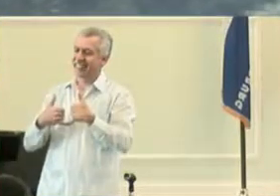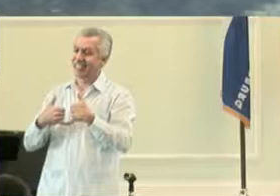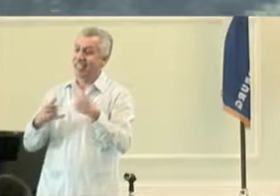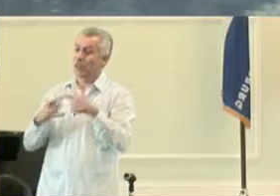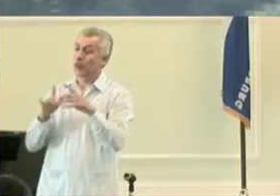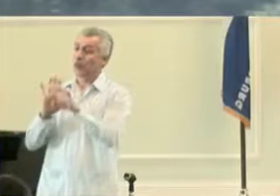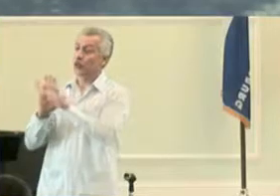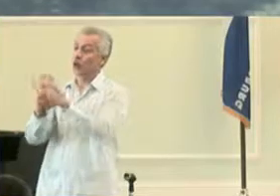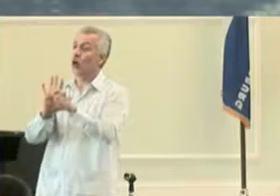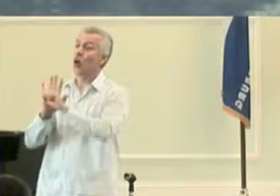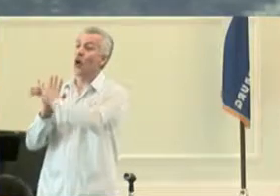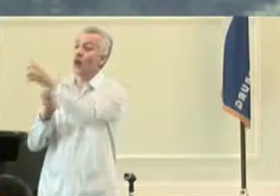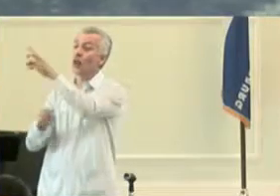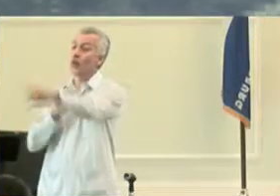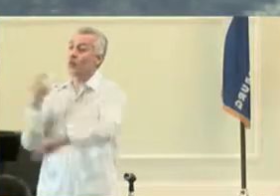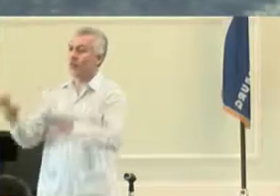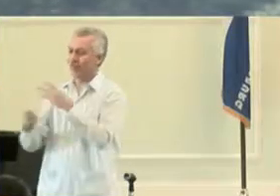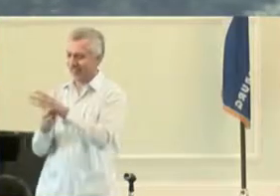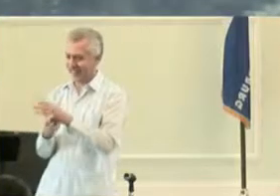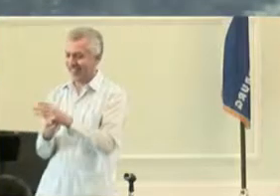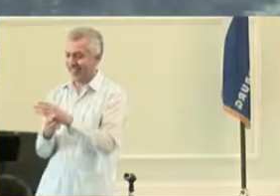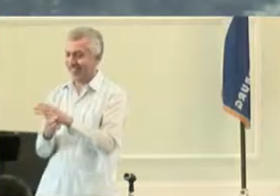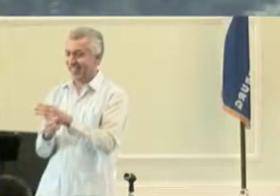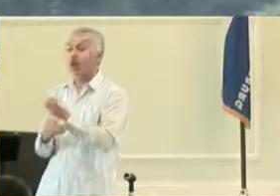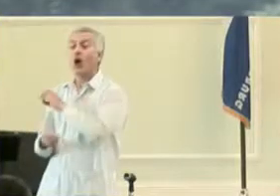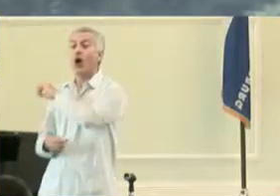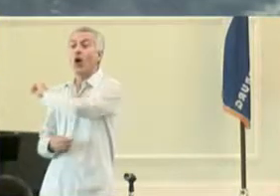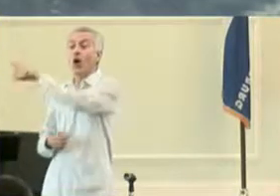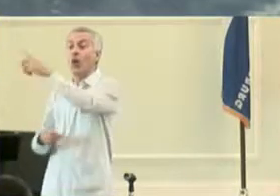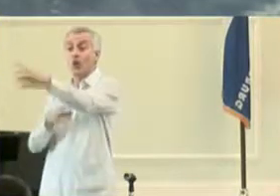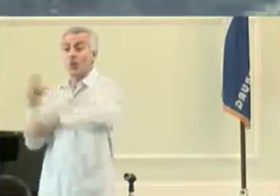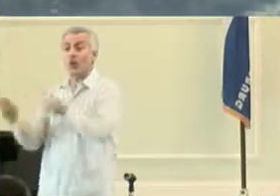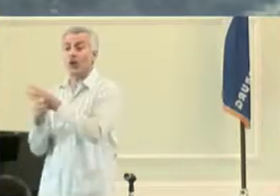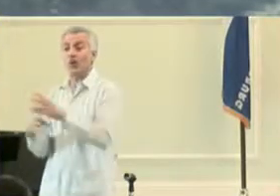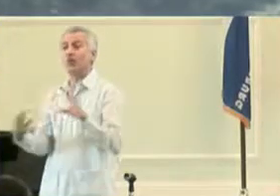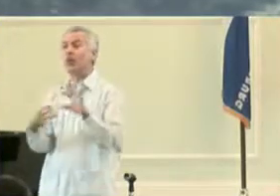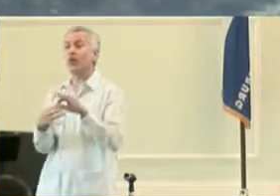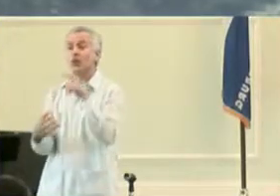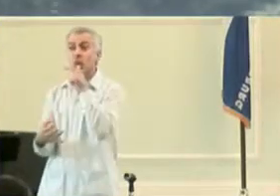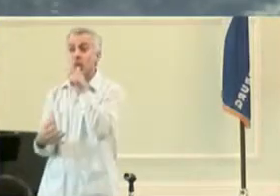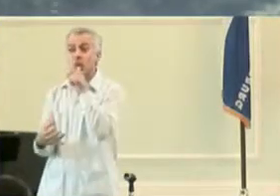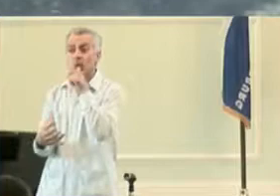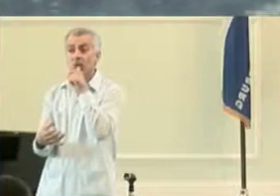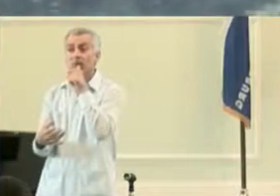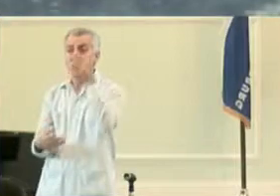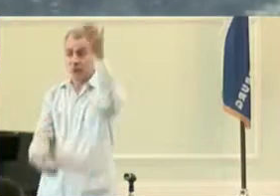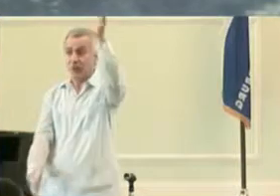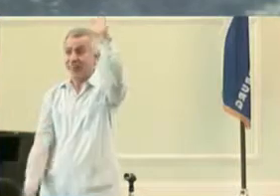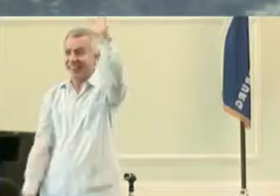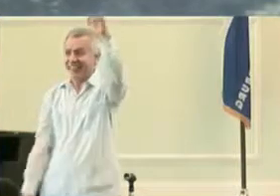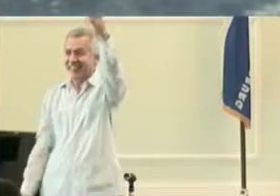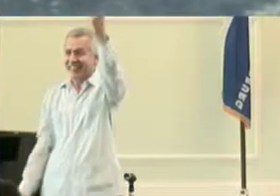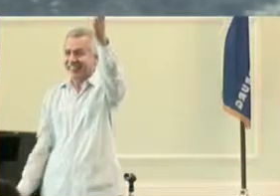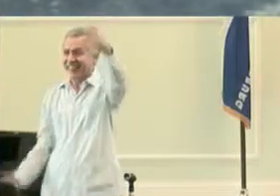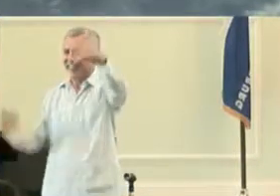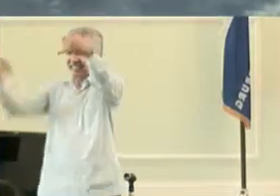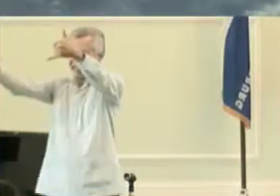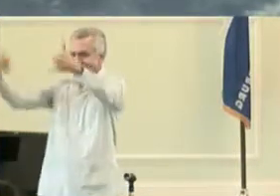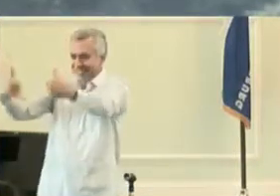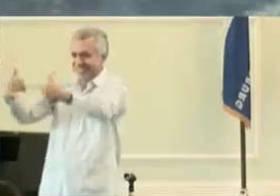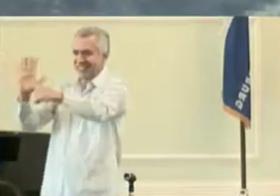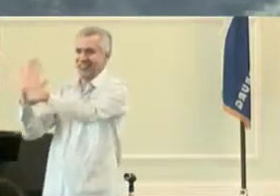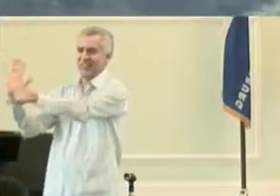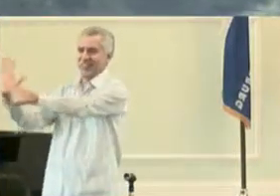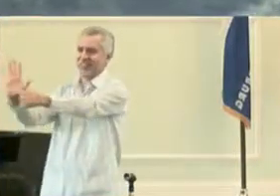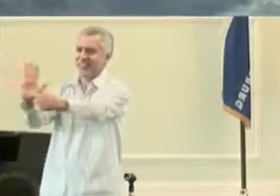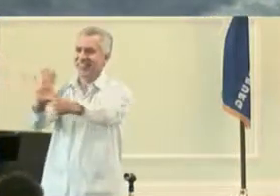earth is mine. See, later on, God says, I want